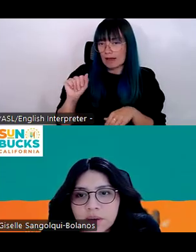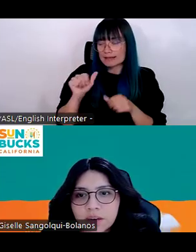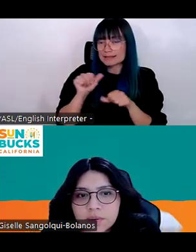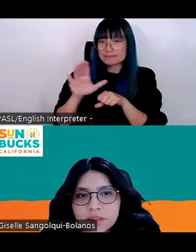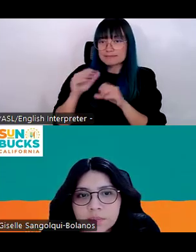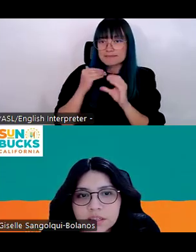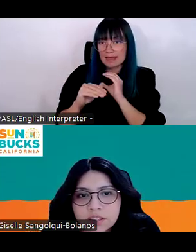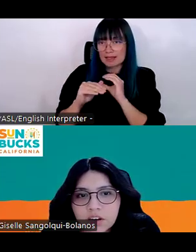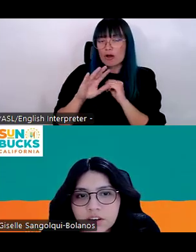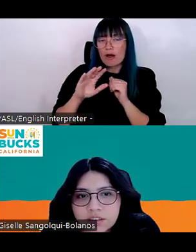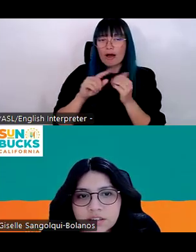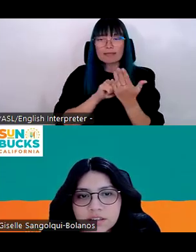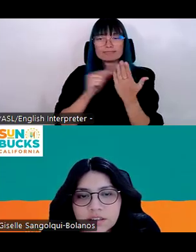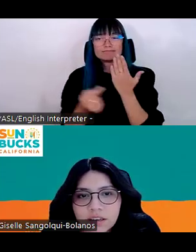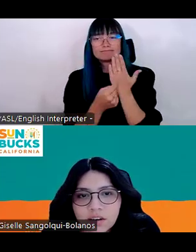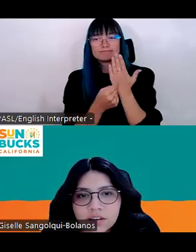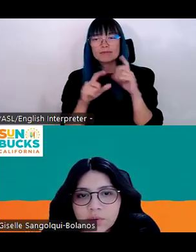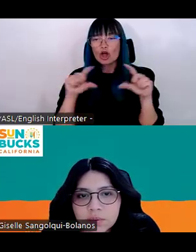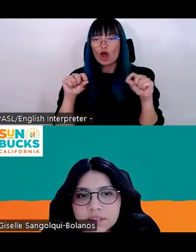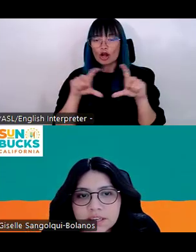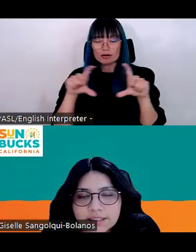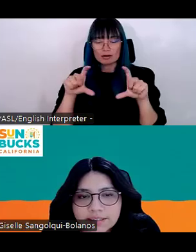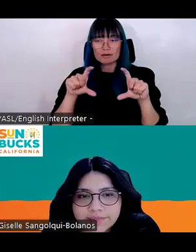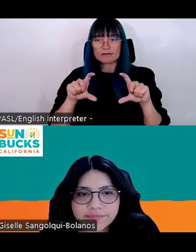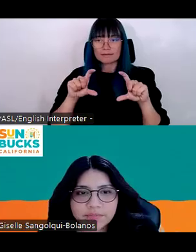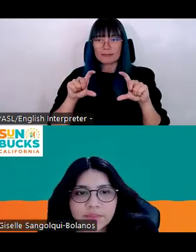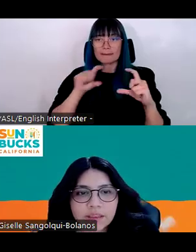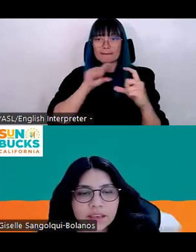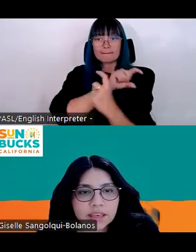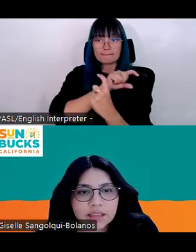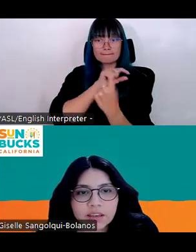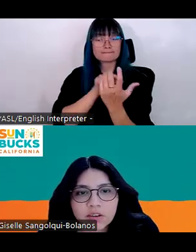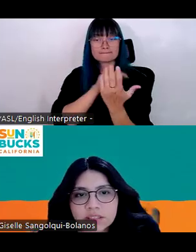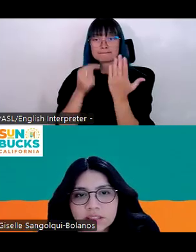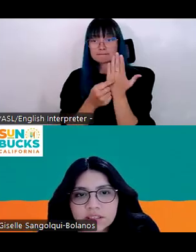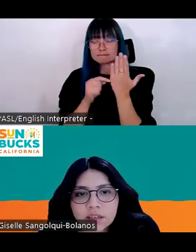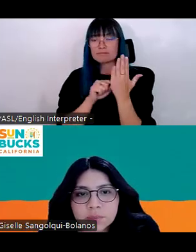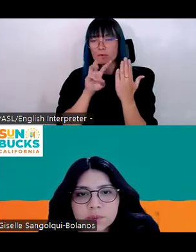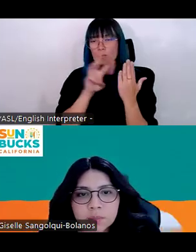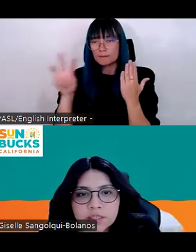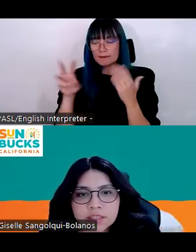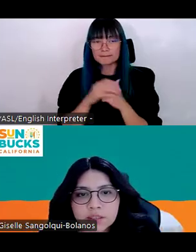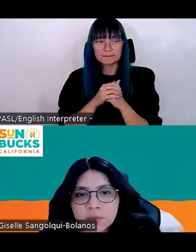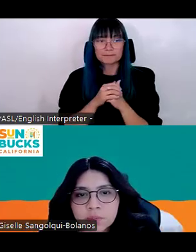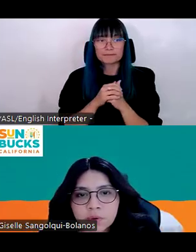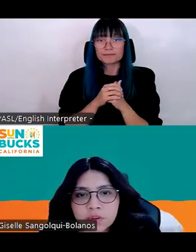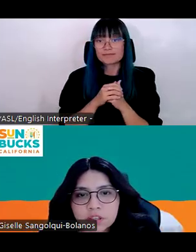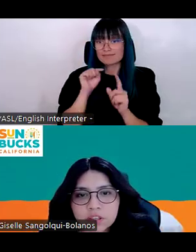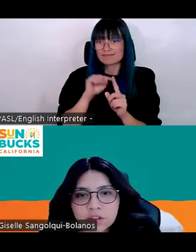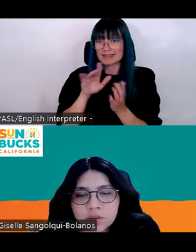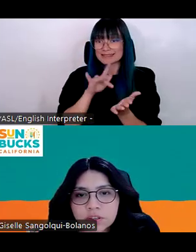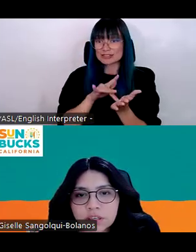on the back of the Sunbucks card, and on our website. The call center helps families with